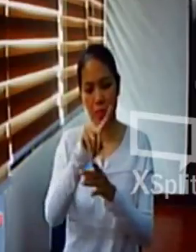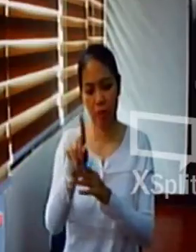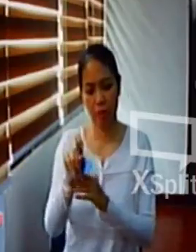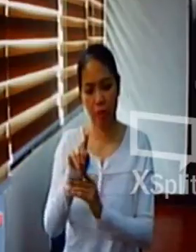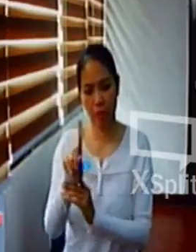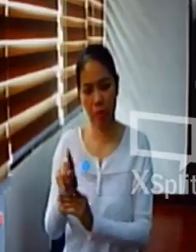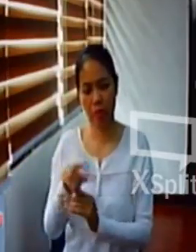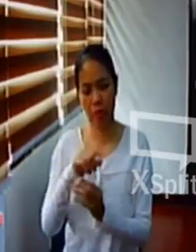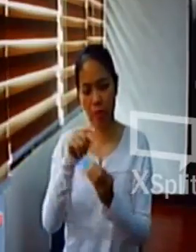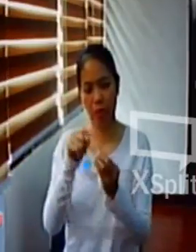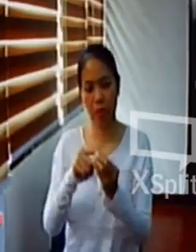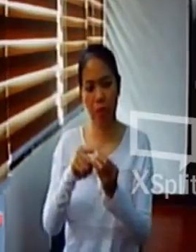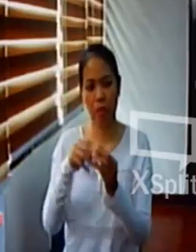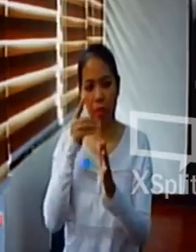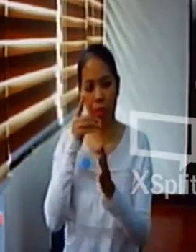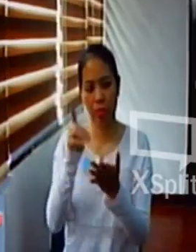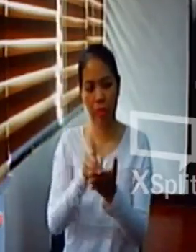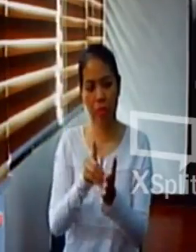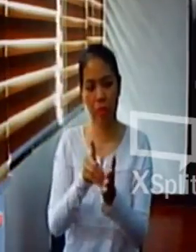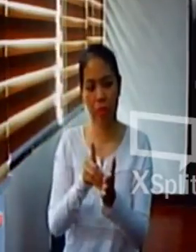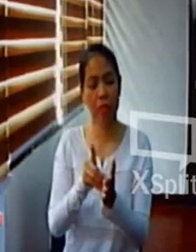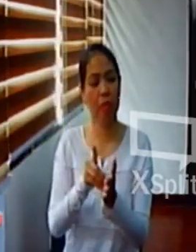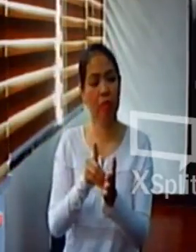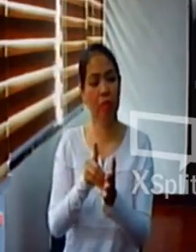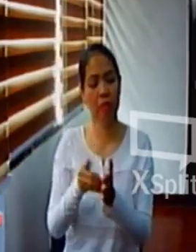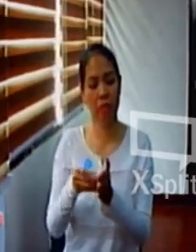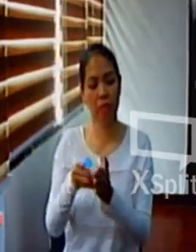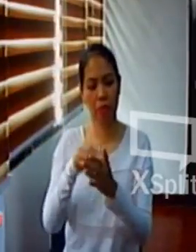to the documents that Yusek Serrano